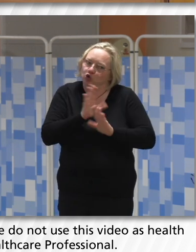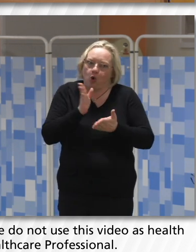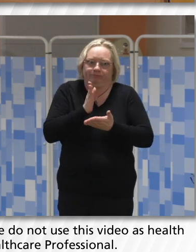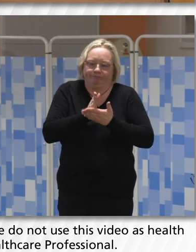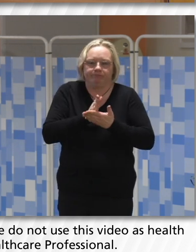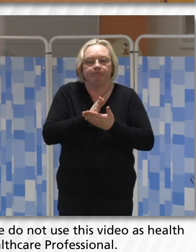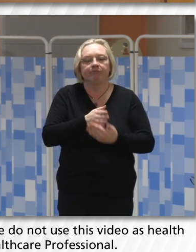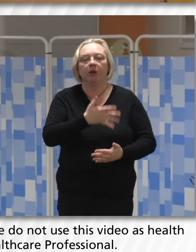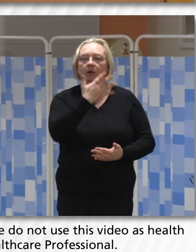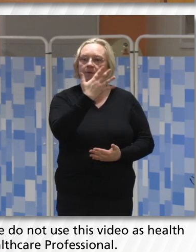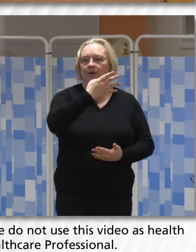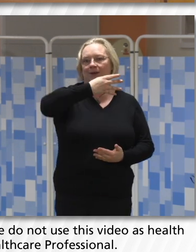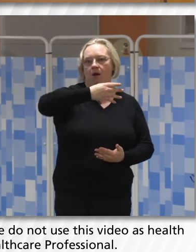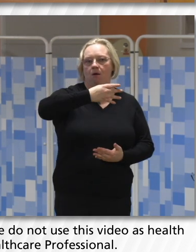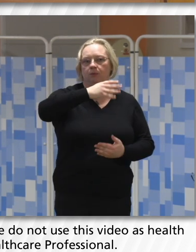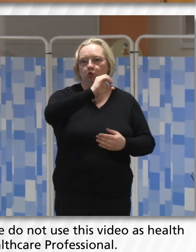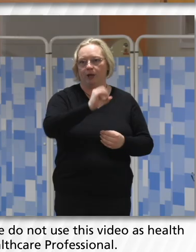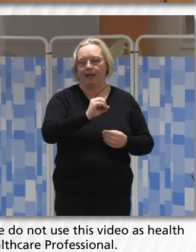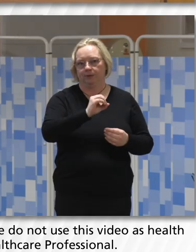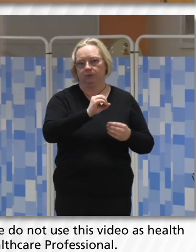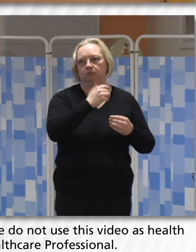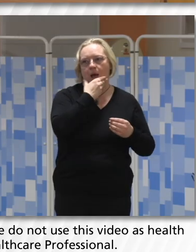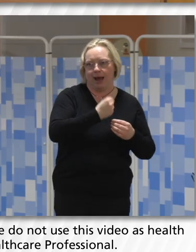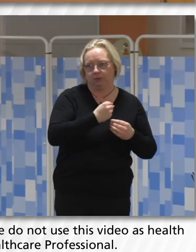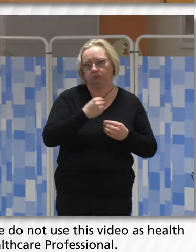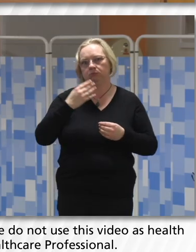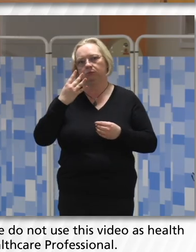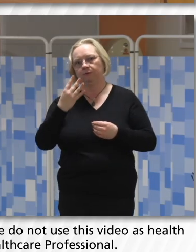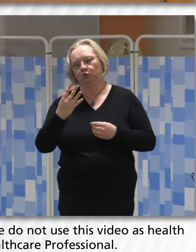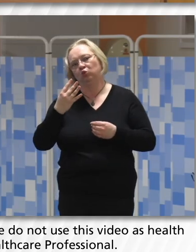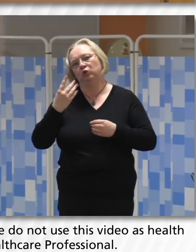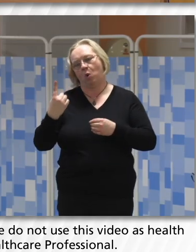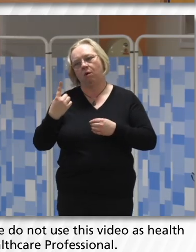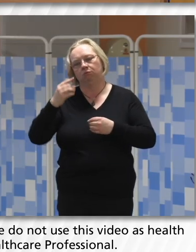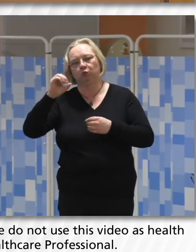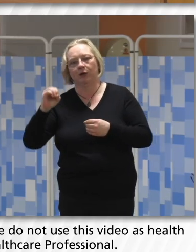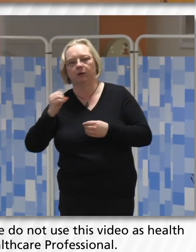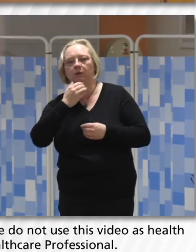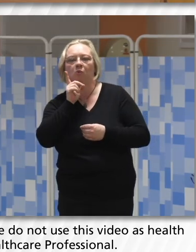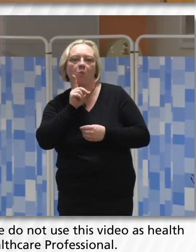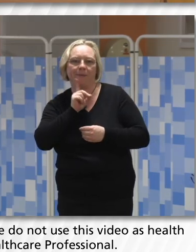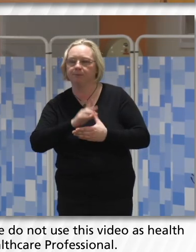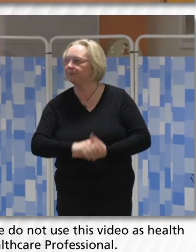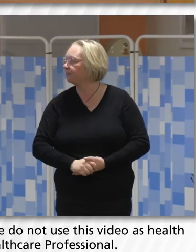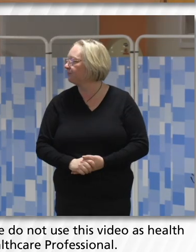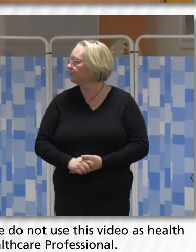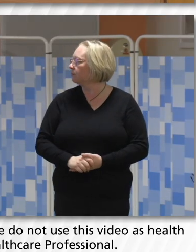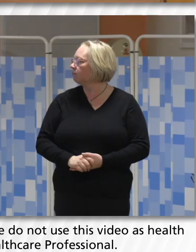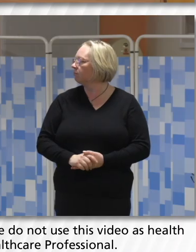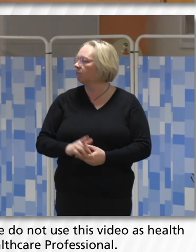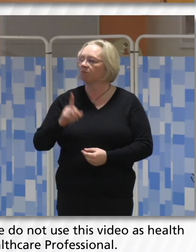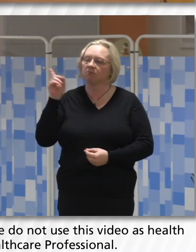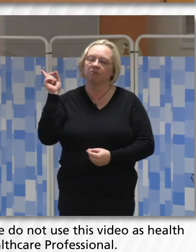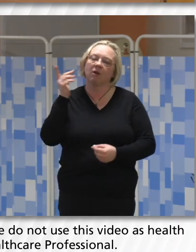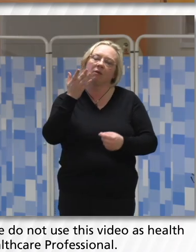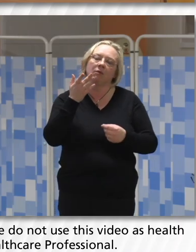It's 59% of men to 41% of women. Some of these figures are from this latest